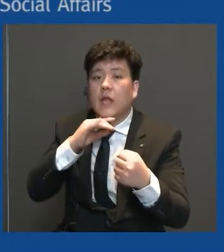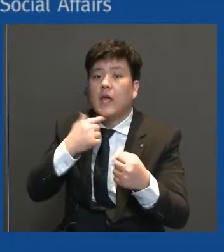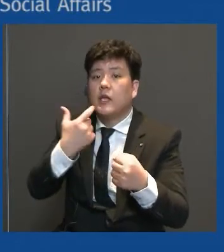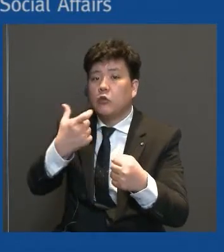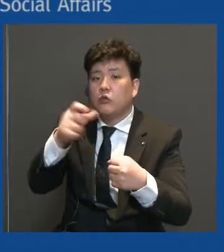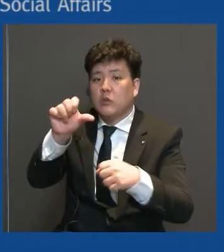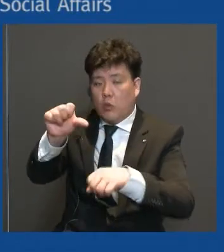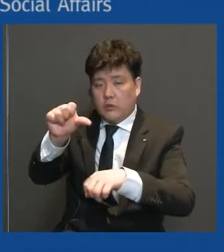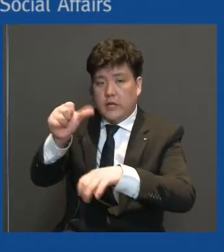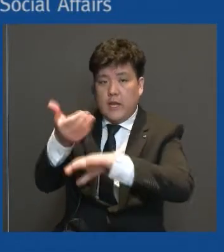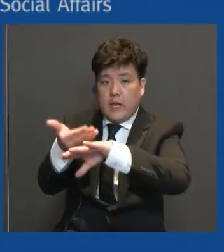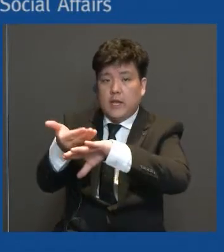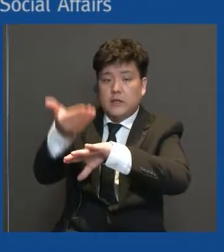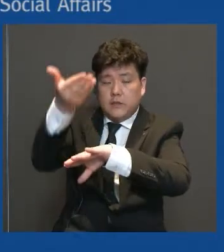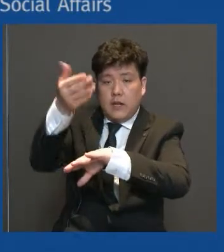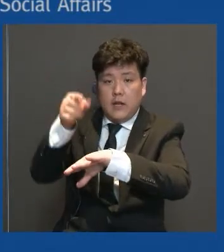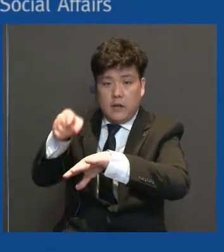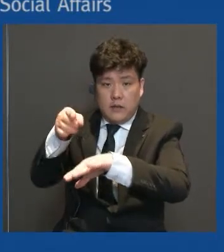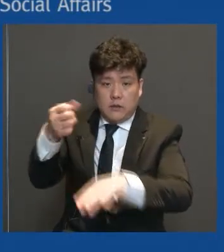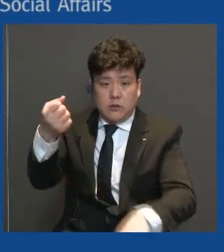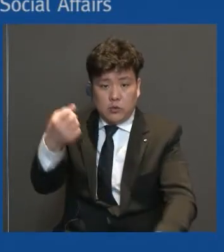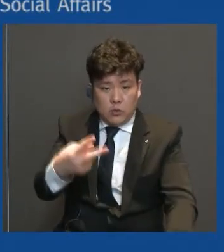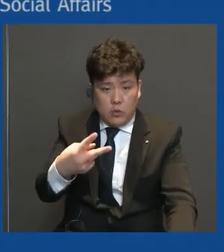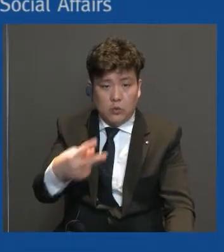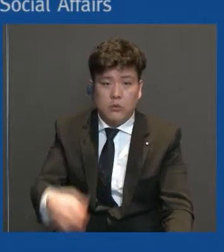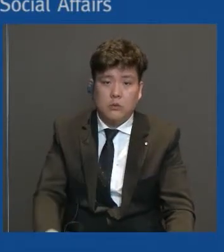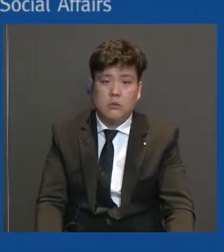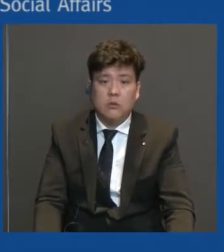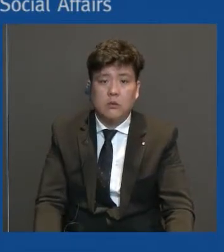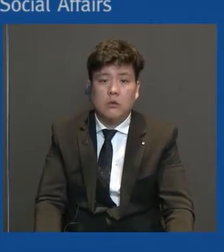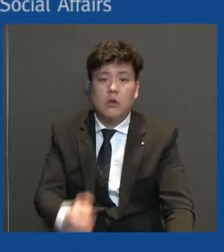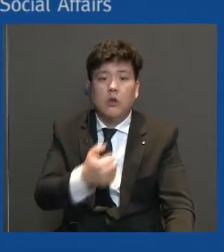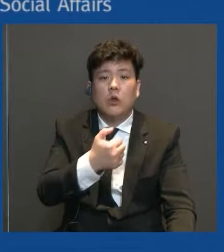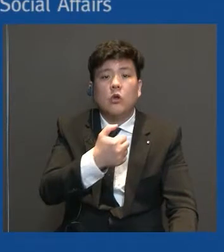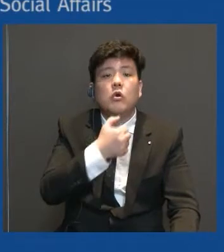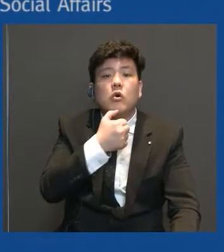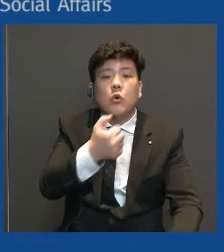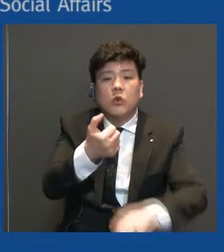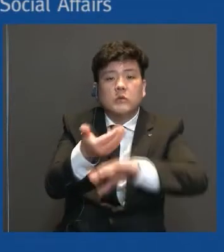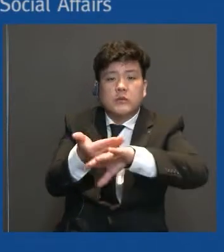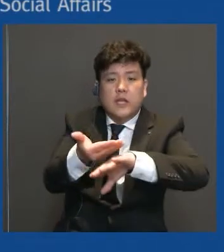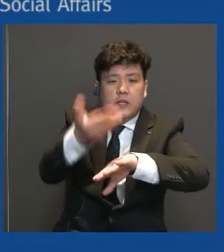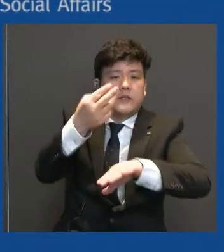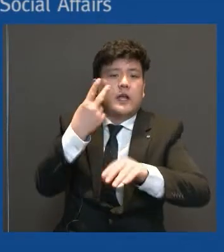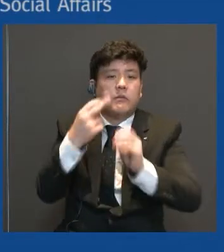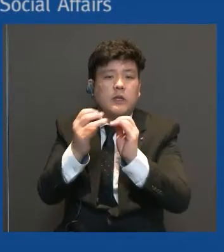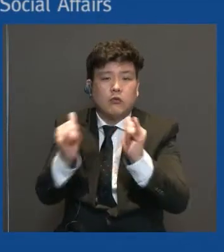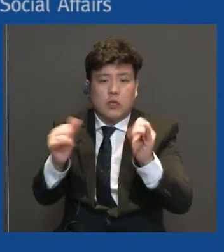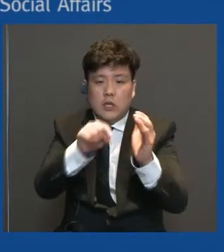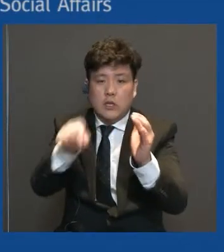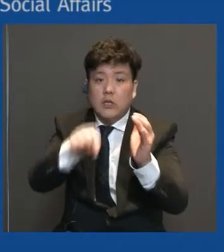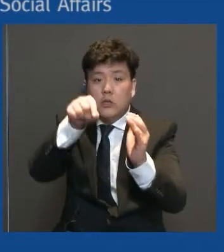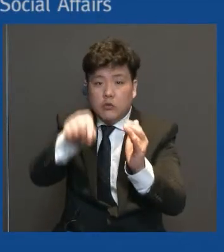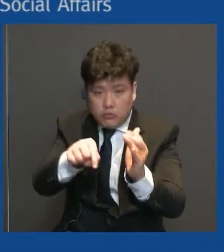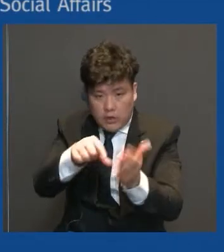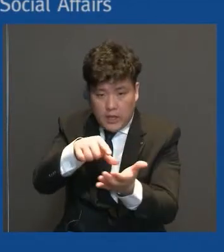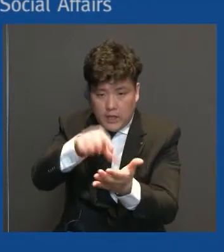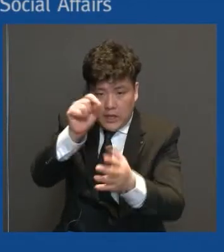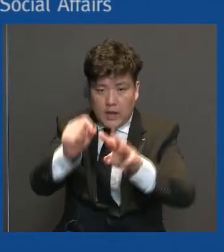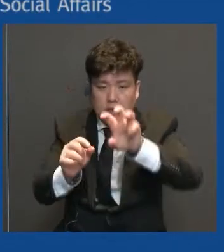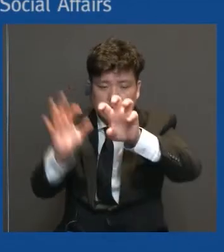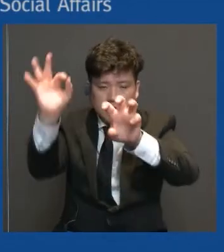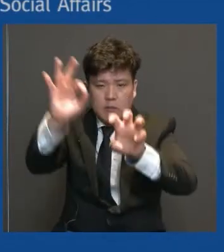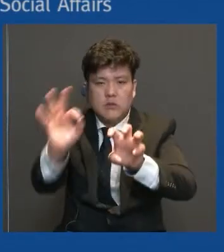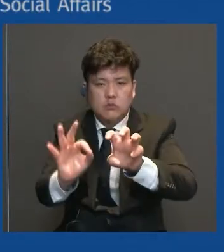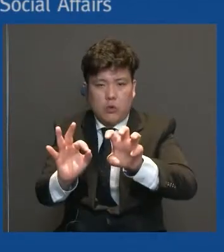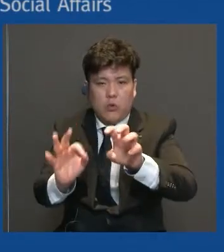or older reported delaying or not getting the needed medical or dental care since March